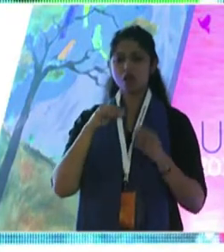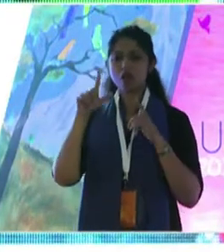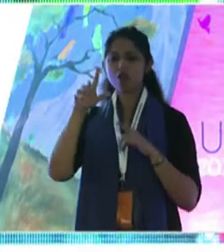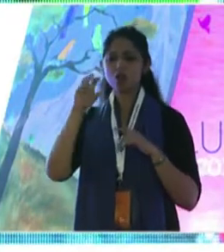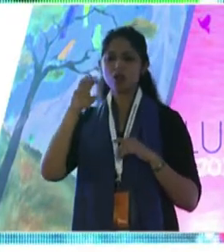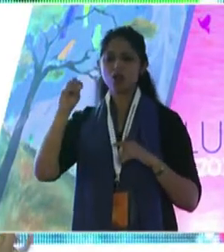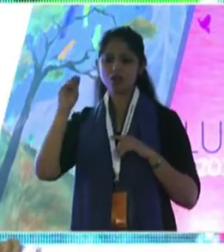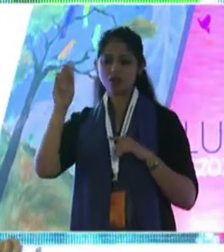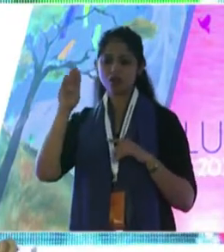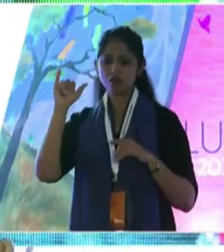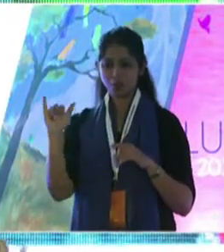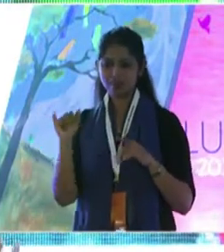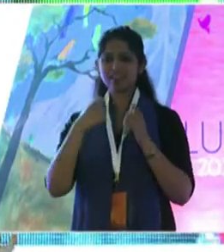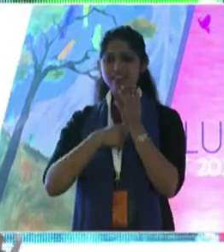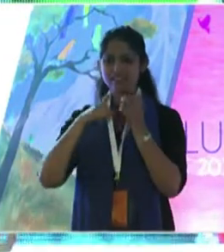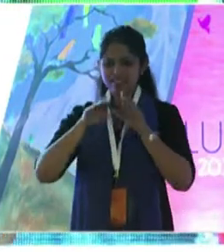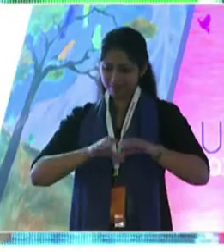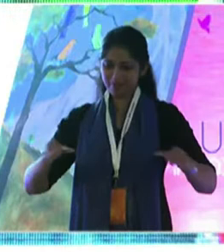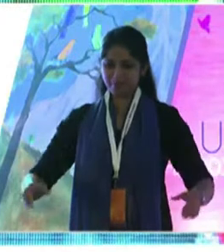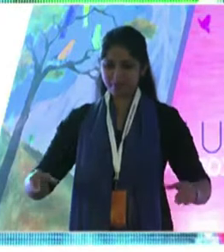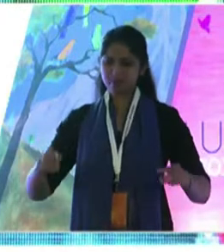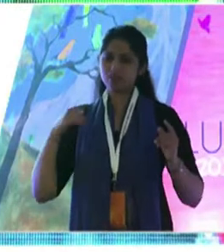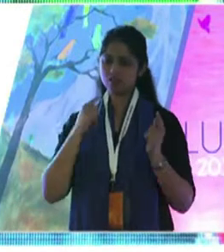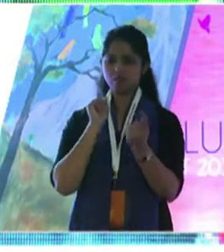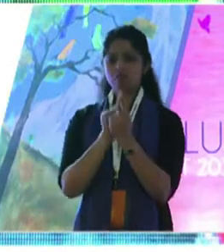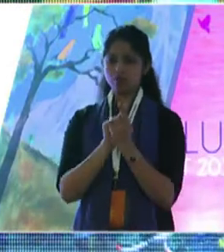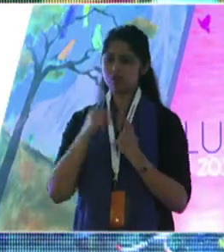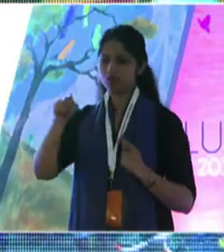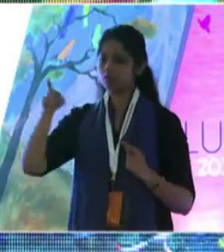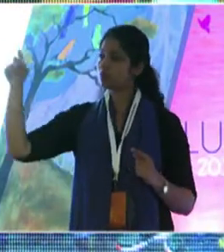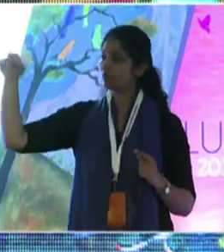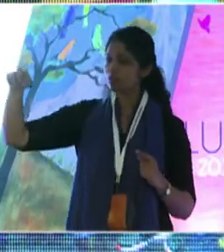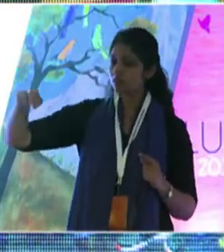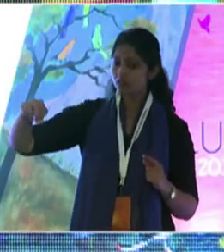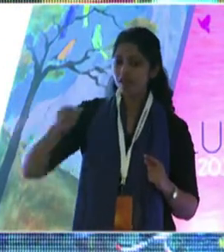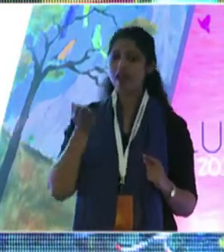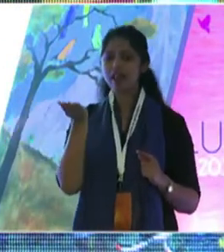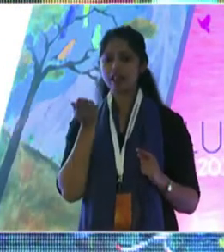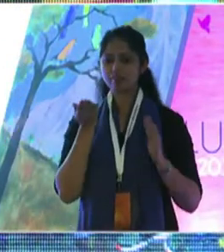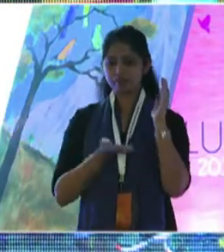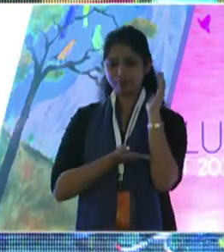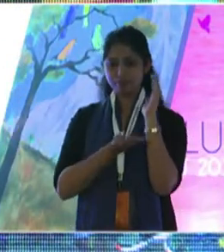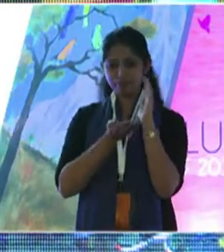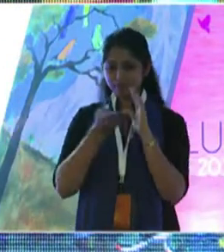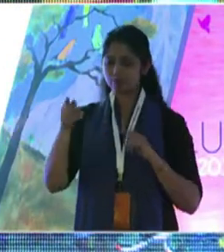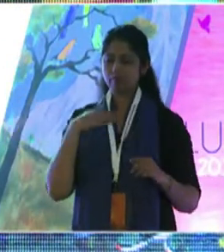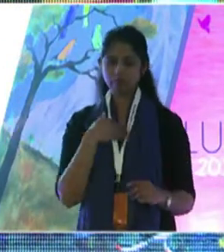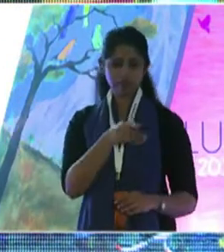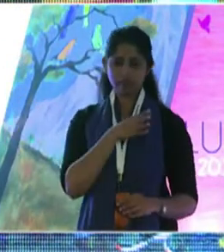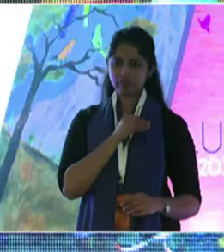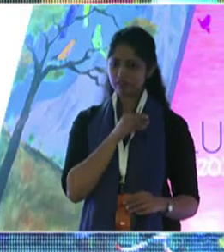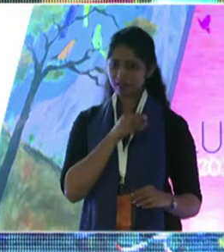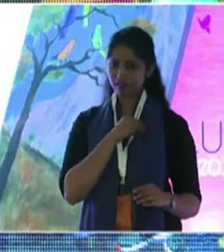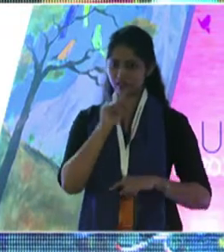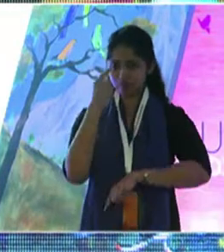meet me. So I went down the lobby, and he said, I'm coming down in the elevator. So I was kind of very nervous, because